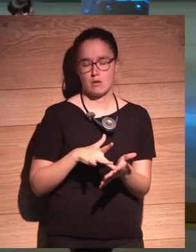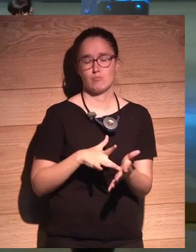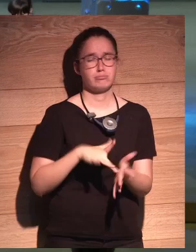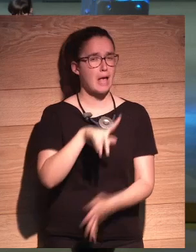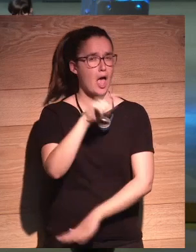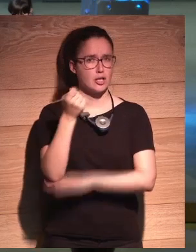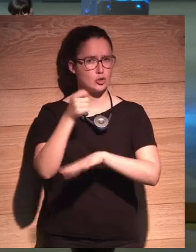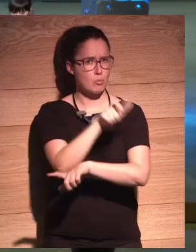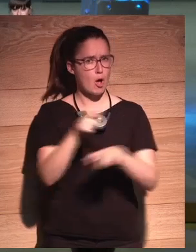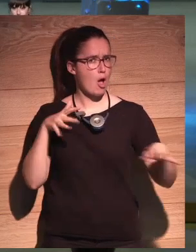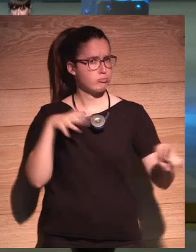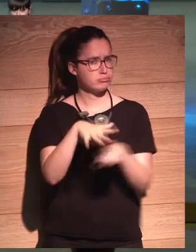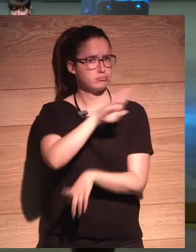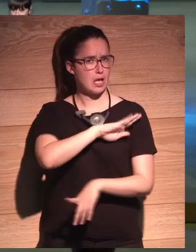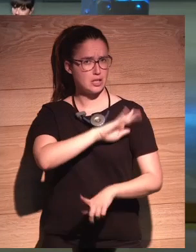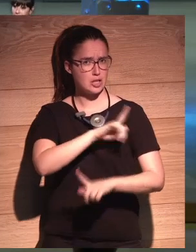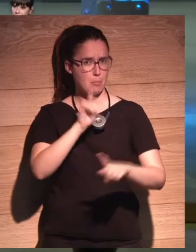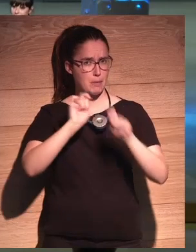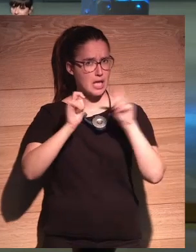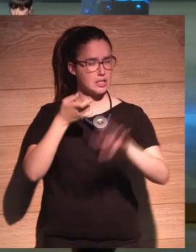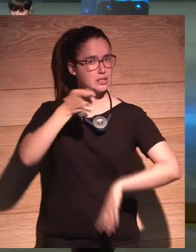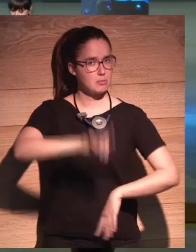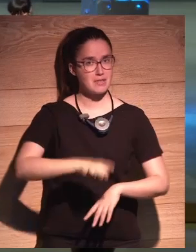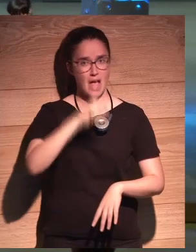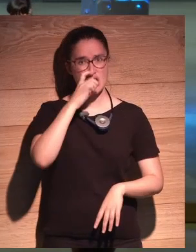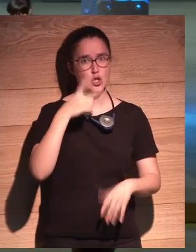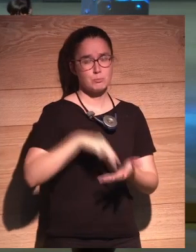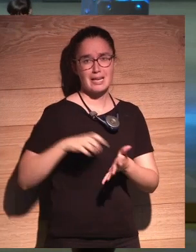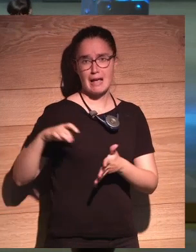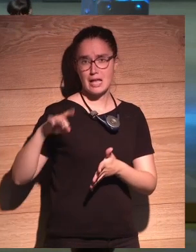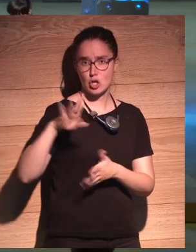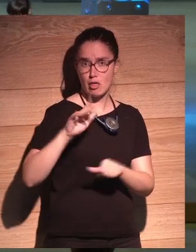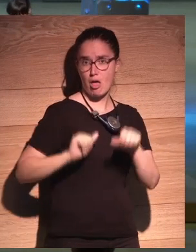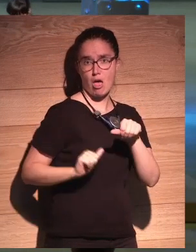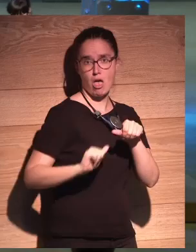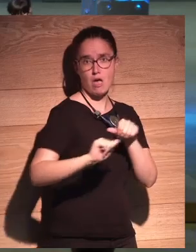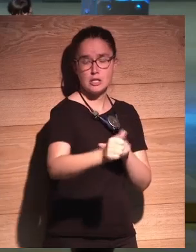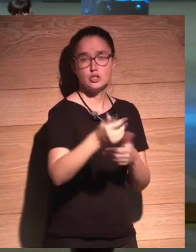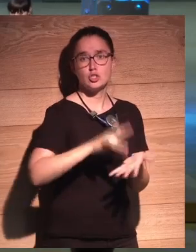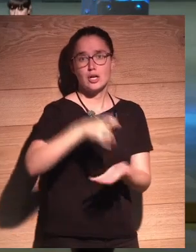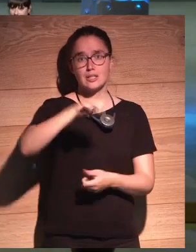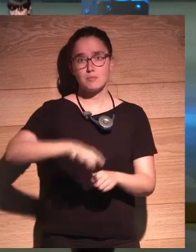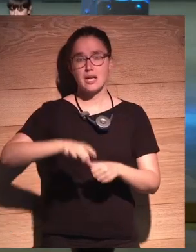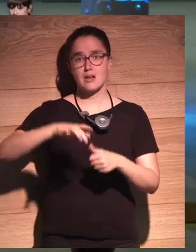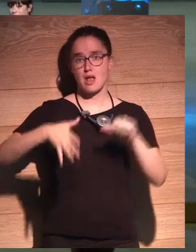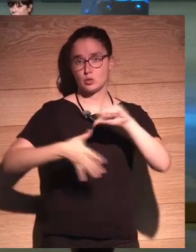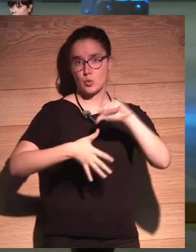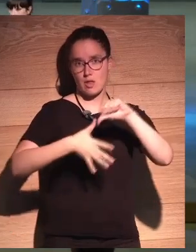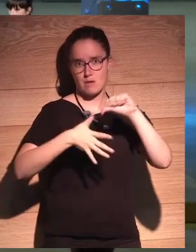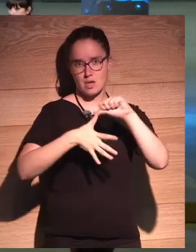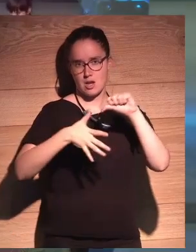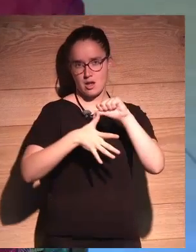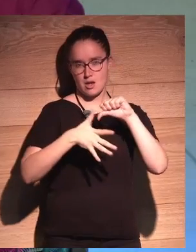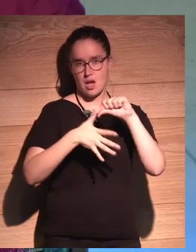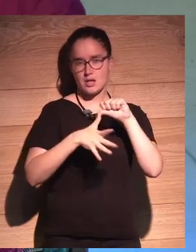has the collaboration of Denmark, Finland, Iceland, Norway and Sweden. Since 2014, it has also